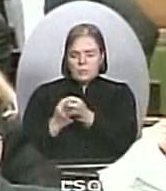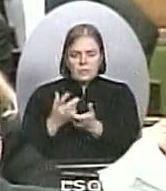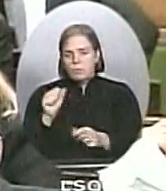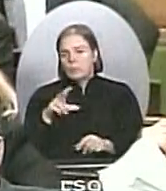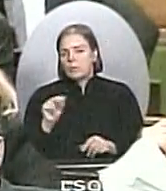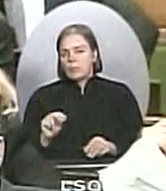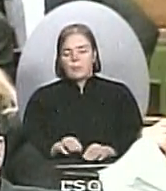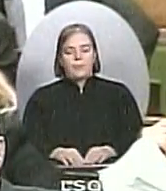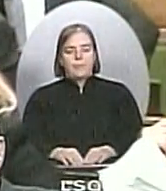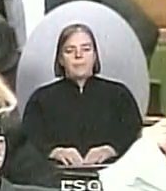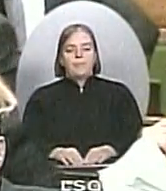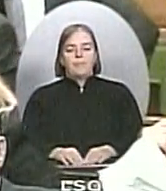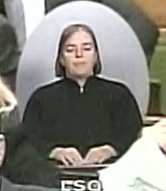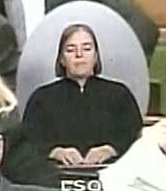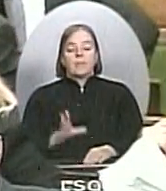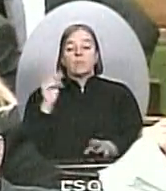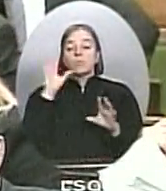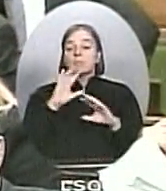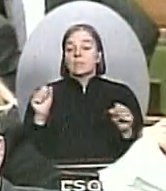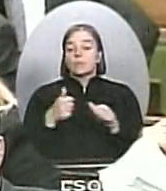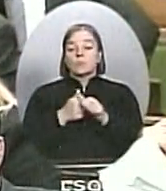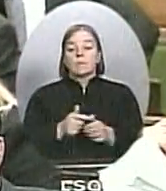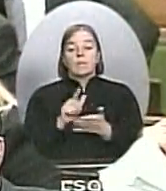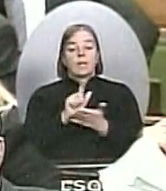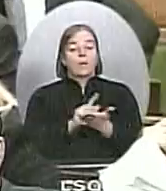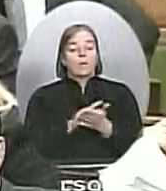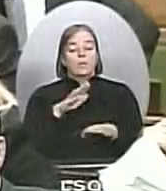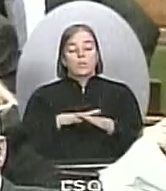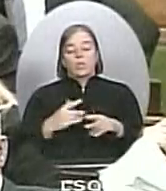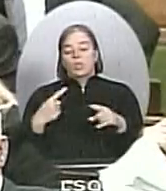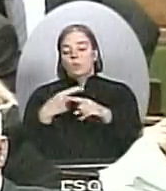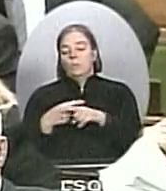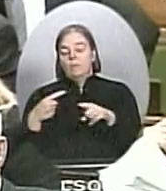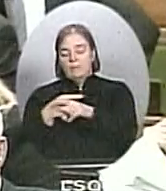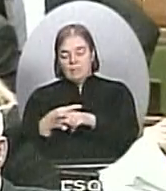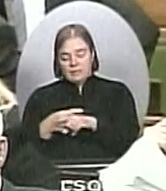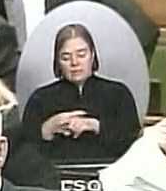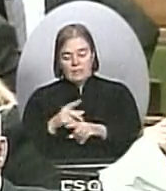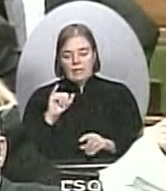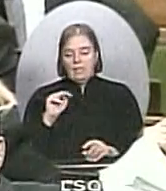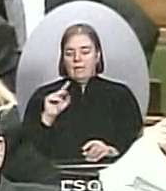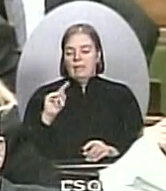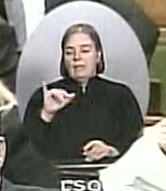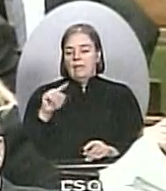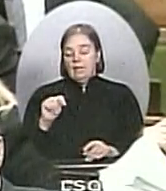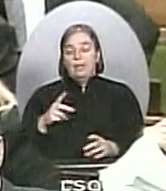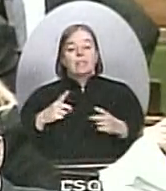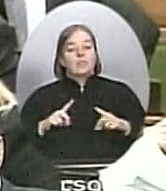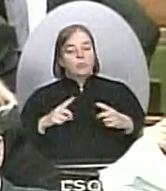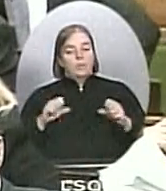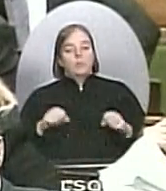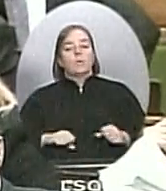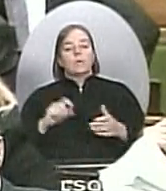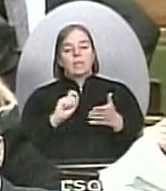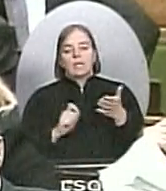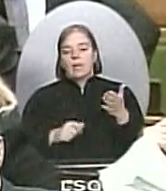Mr. Speaker, the Conflict of Interest Act actually permits members of Parliament to write in their capacity as members, and that was, of course, the intention of all the